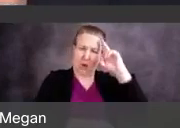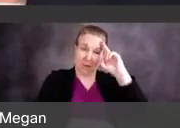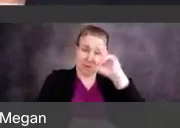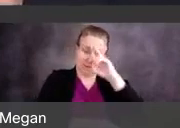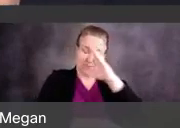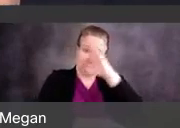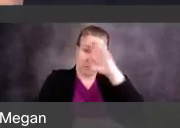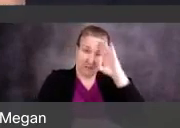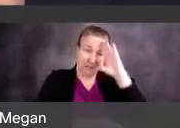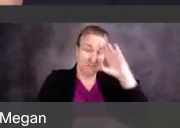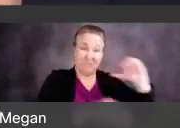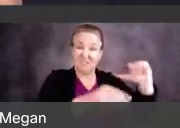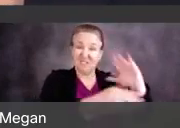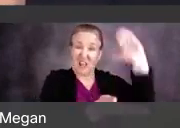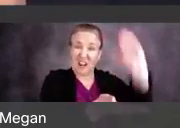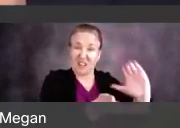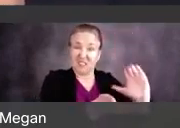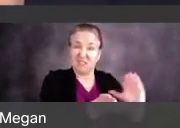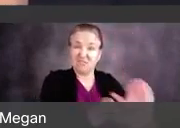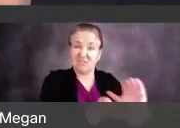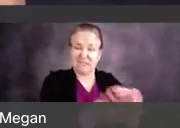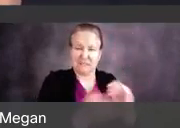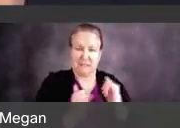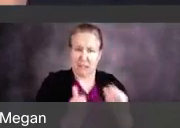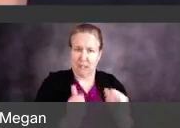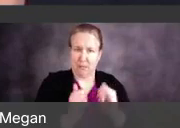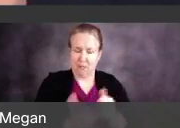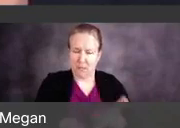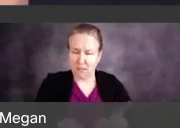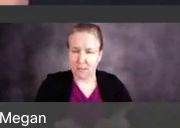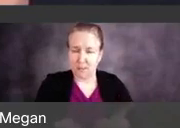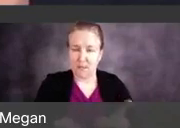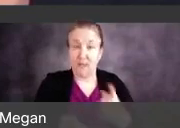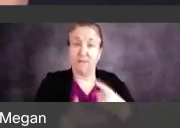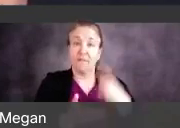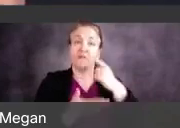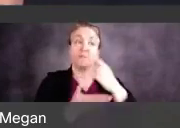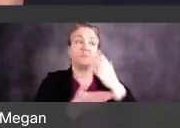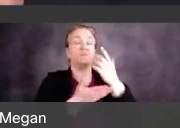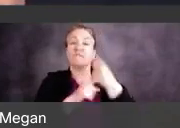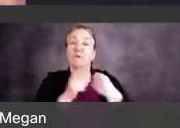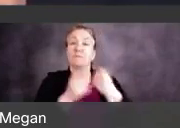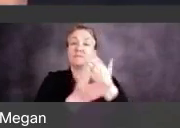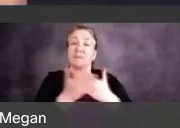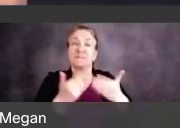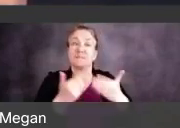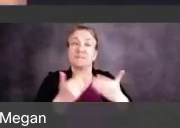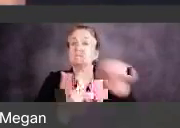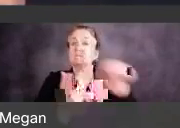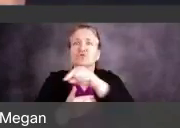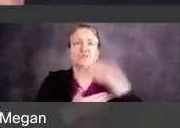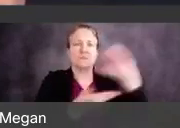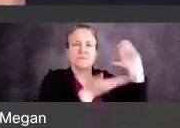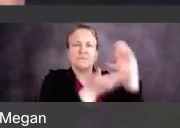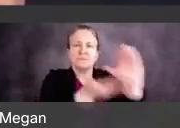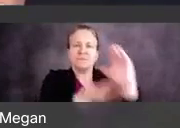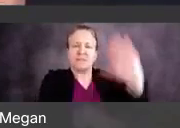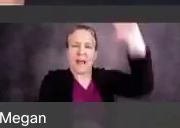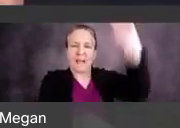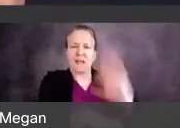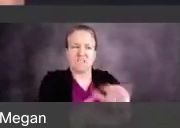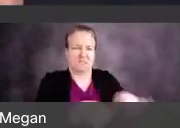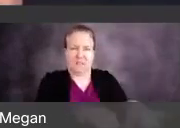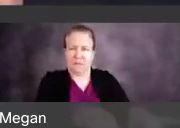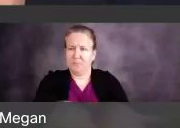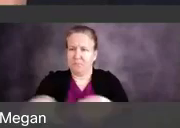well. And I've heard just snippets from some of our neighbors that everyone seemed to get less dose this week. So I'm